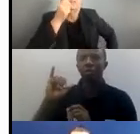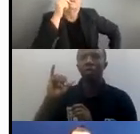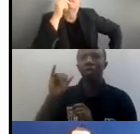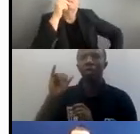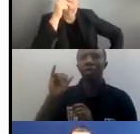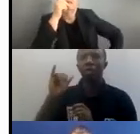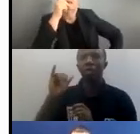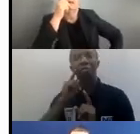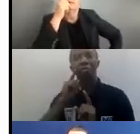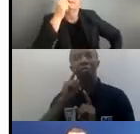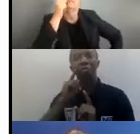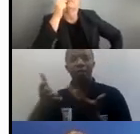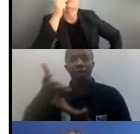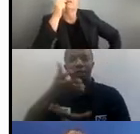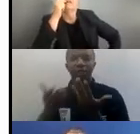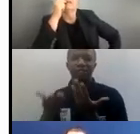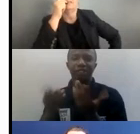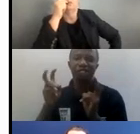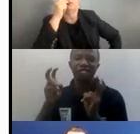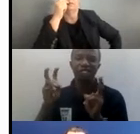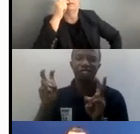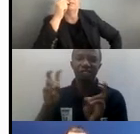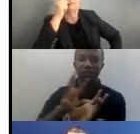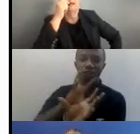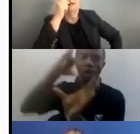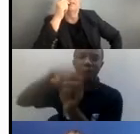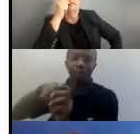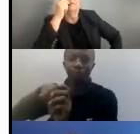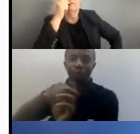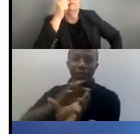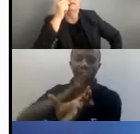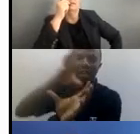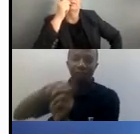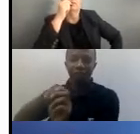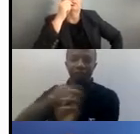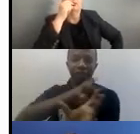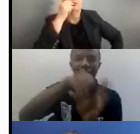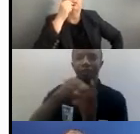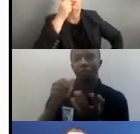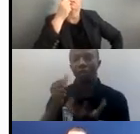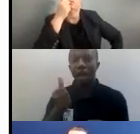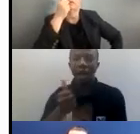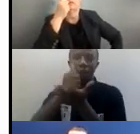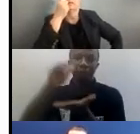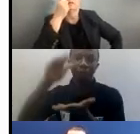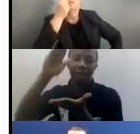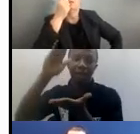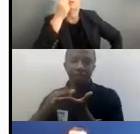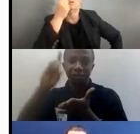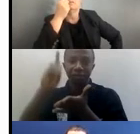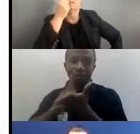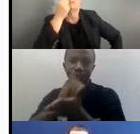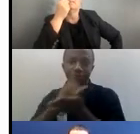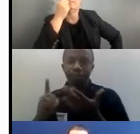are there, it's communicating in the workplace. I think what he's saying also in church as well.